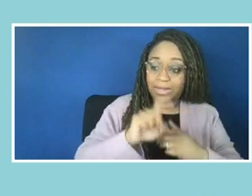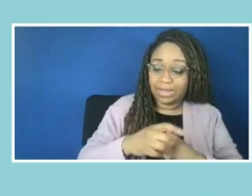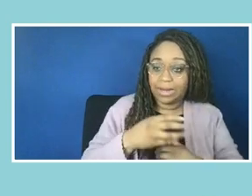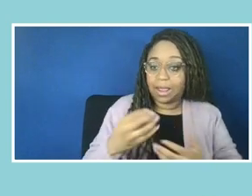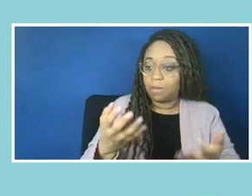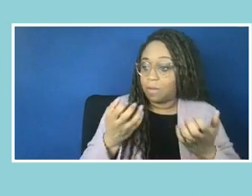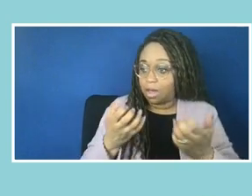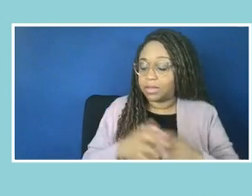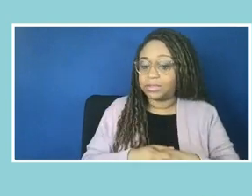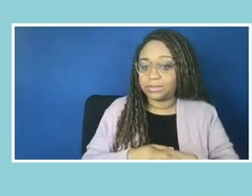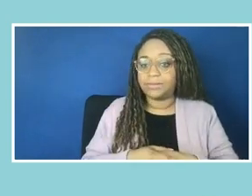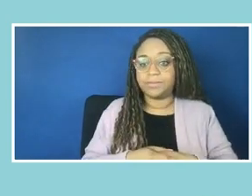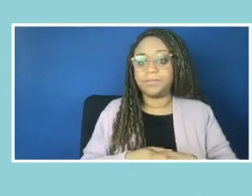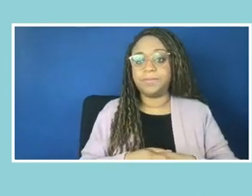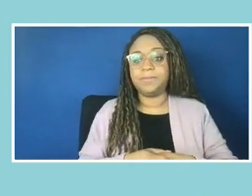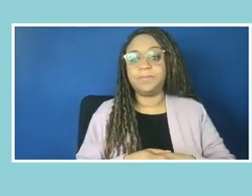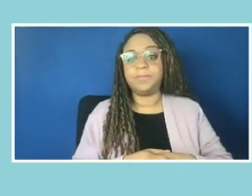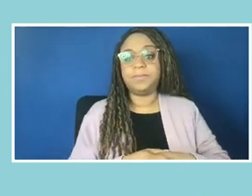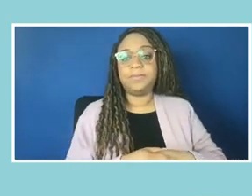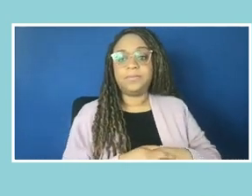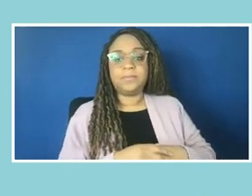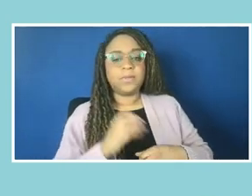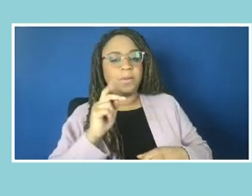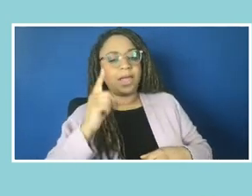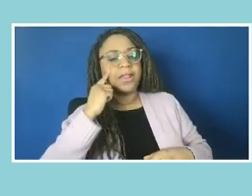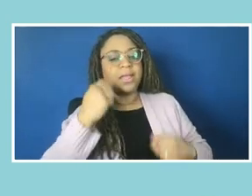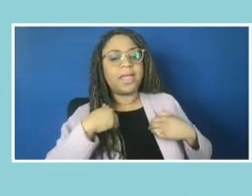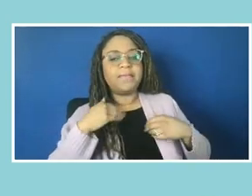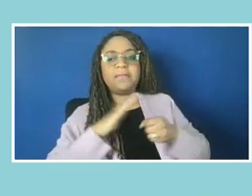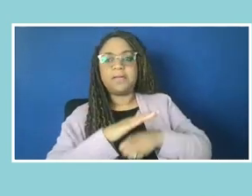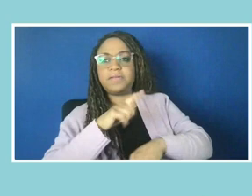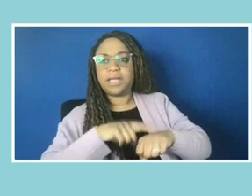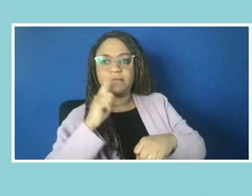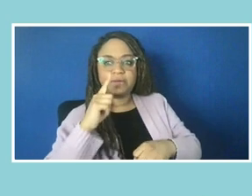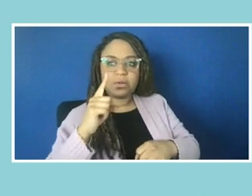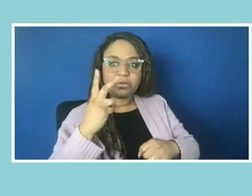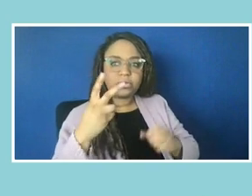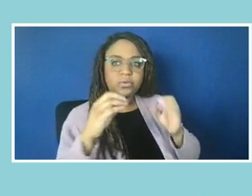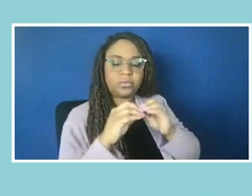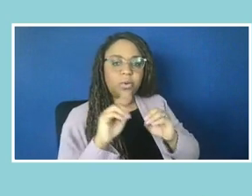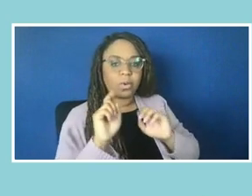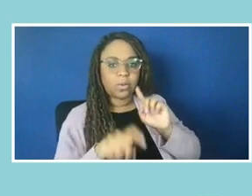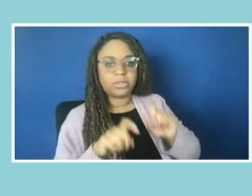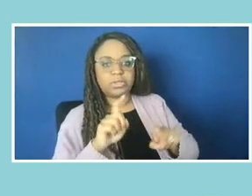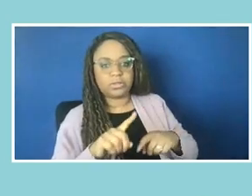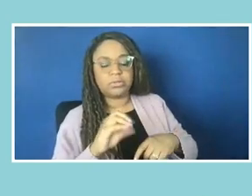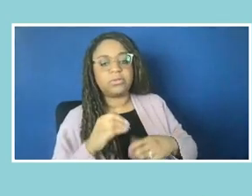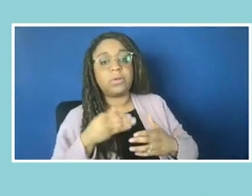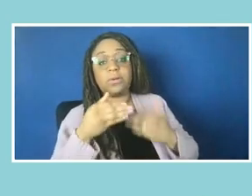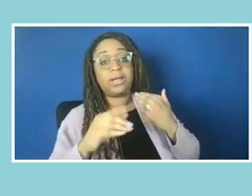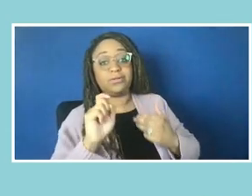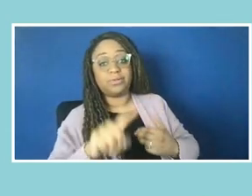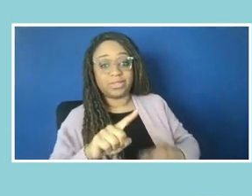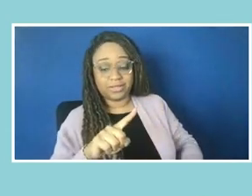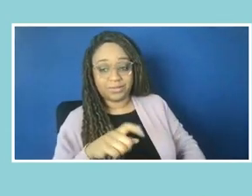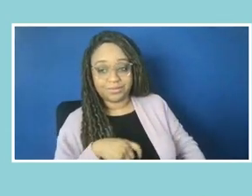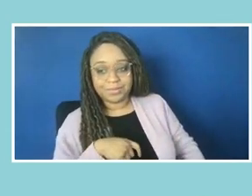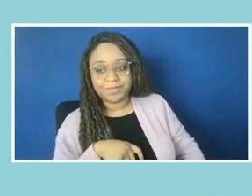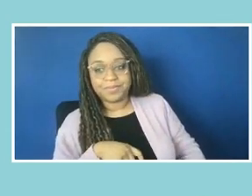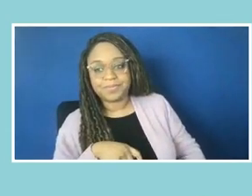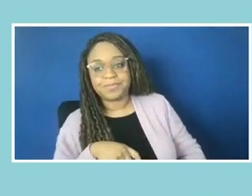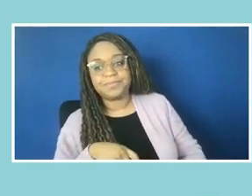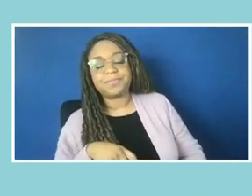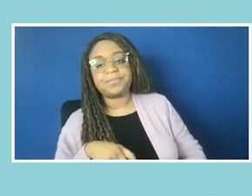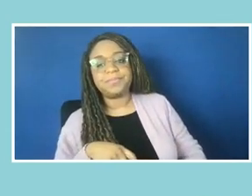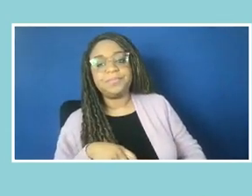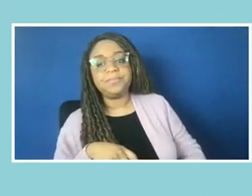time for about two more questions. So what I want to do is just ask this next question, which is, during